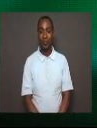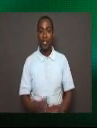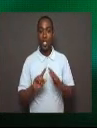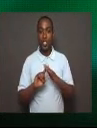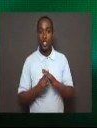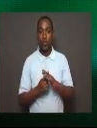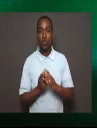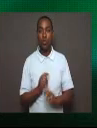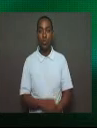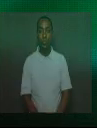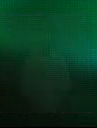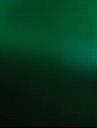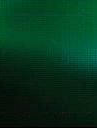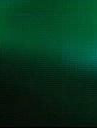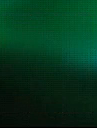Begin.